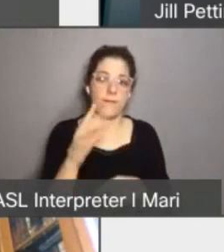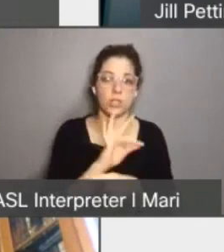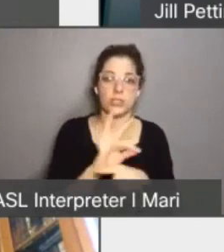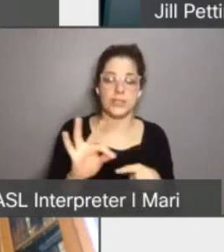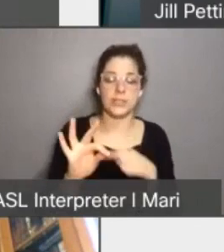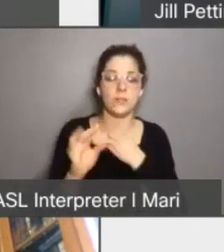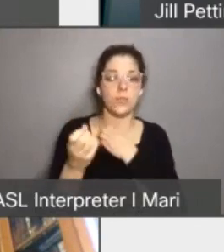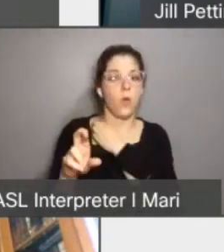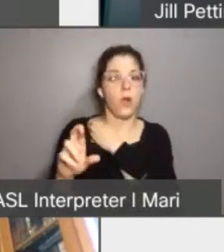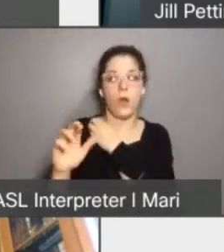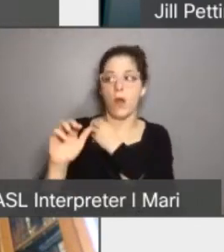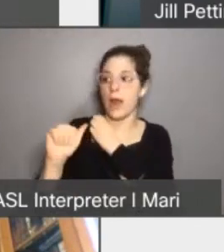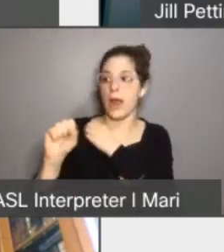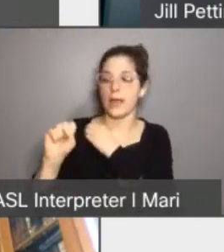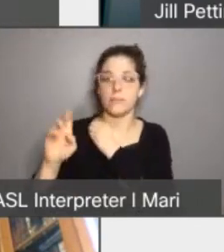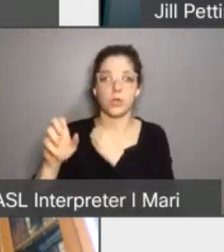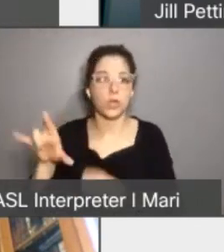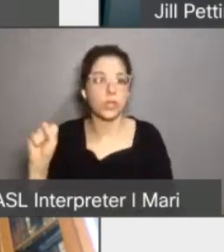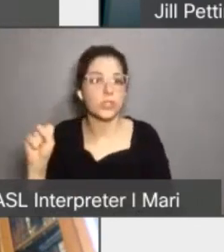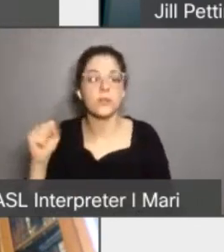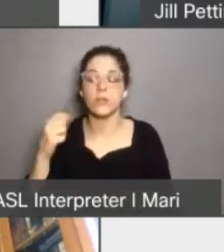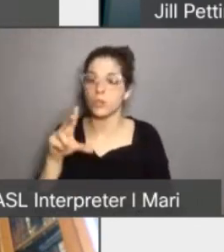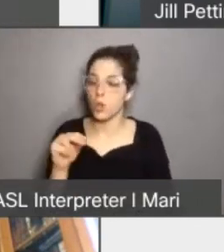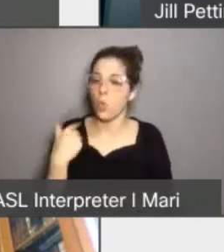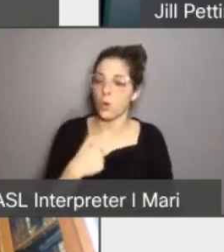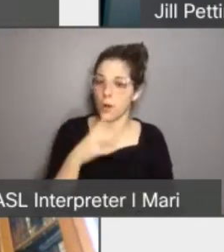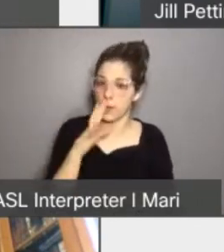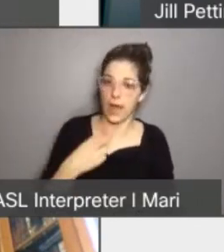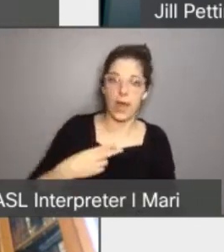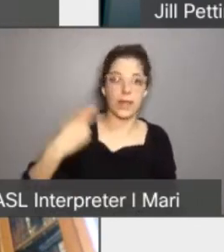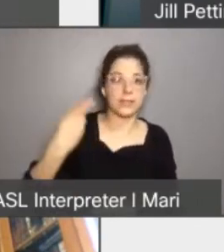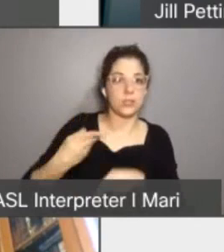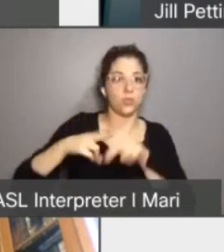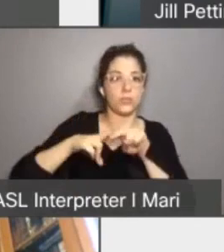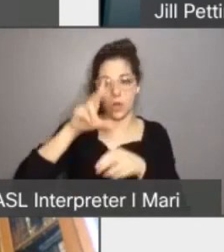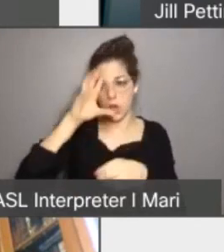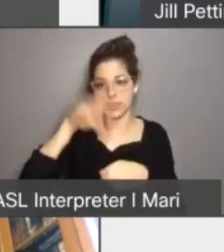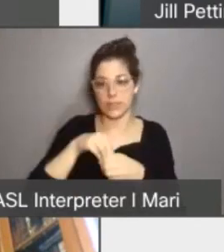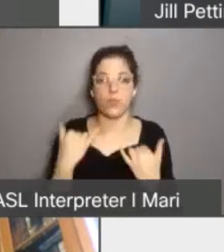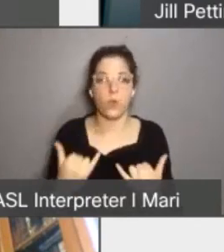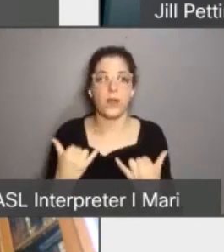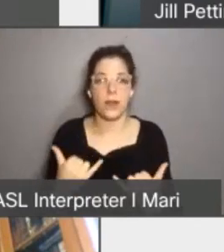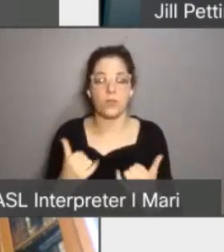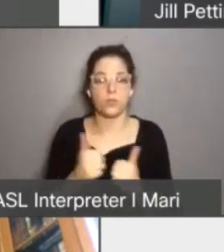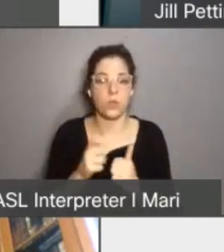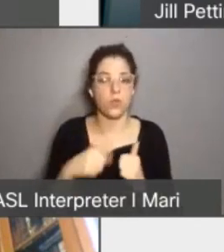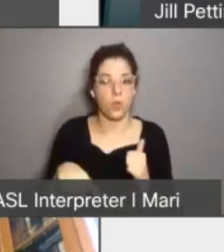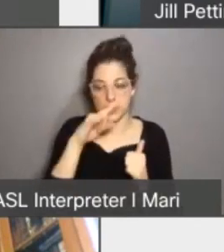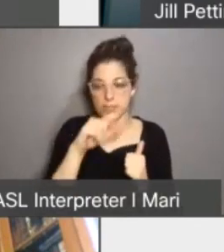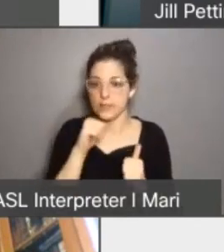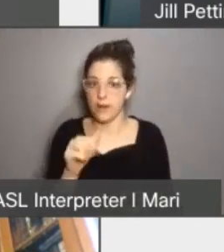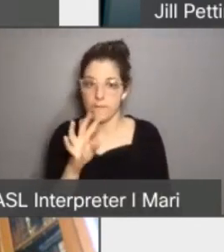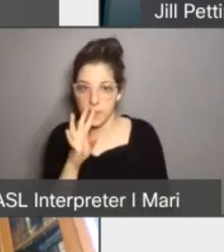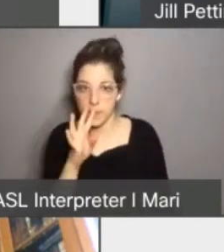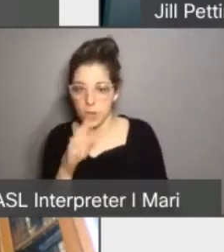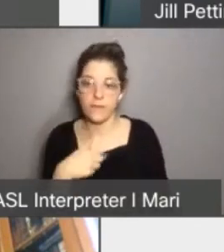end or Asperger's end of the spectrum. We're talking the largest increase in autism right now is among those kids who are nonverbal, who have